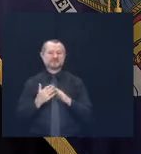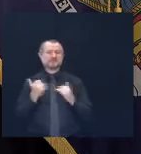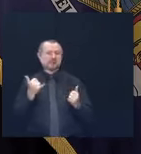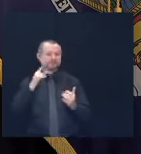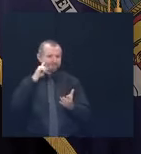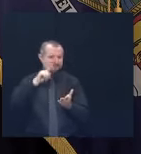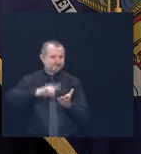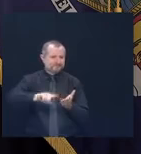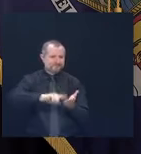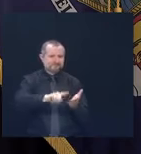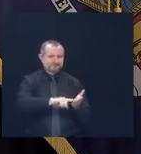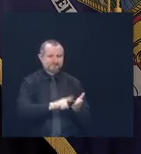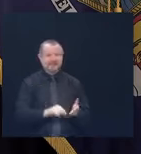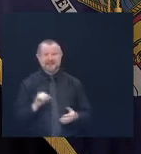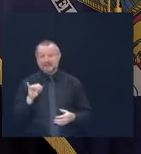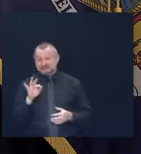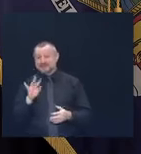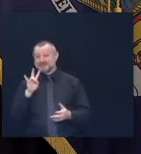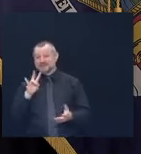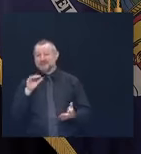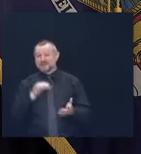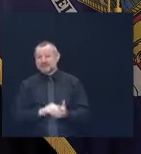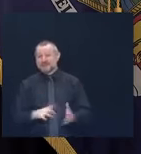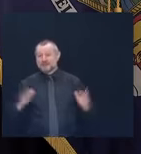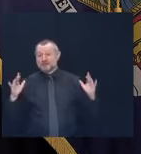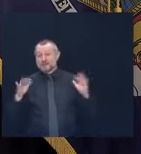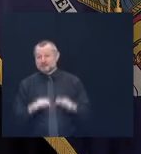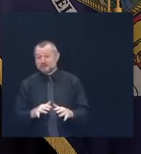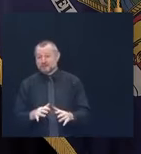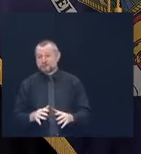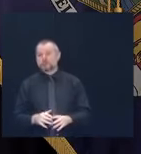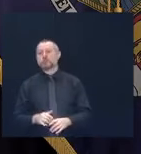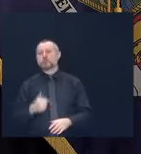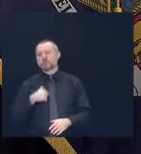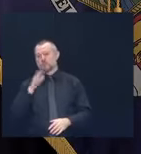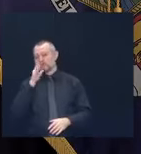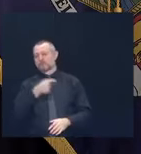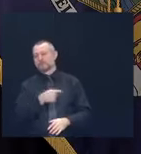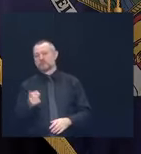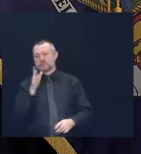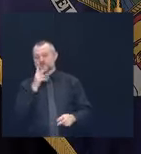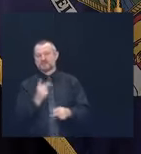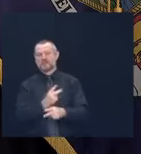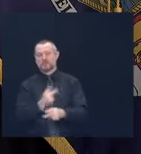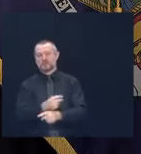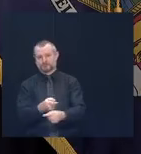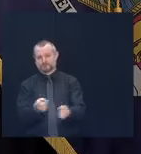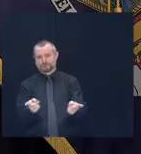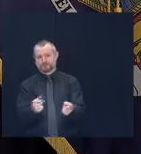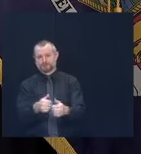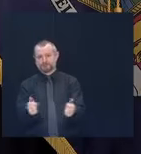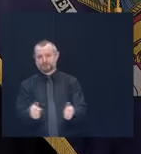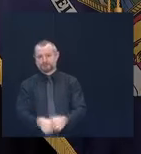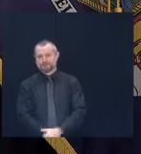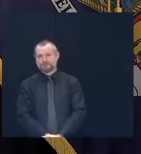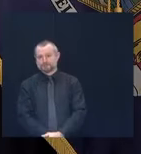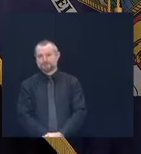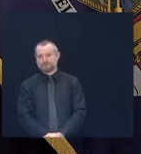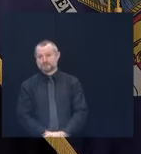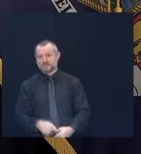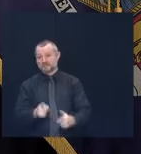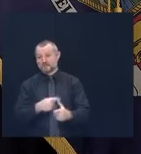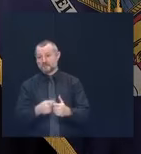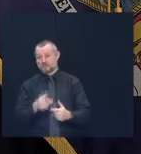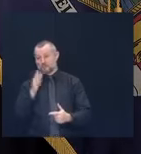if 7,000 people are at a wedding, I'm sure they'll be able to figure it out. And then we'll bring